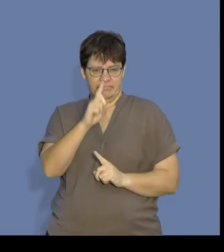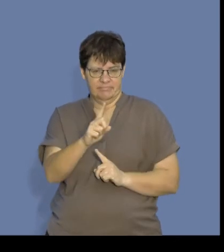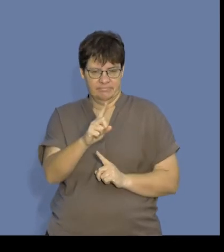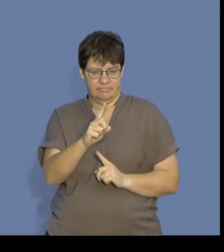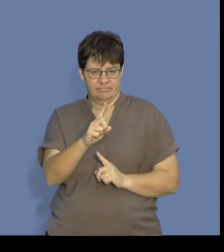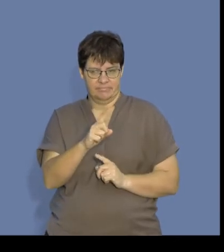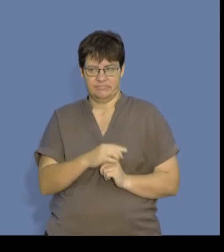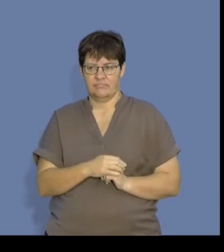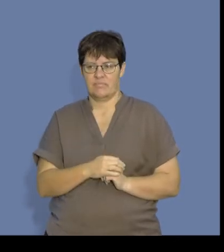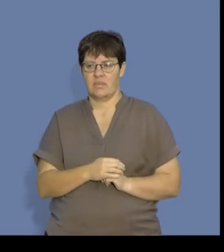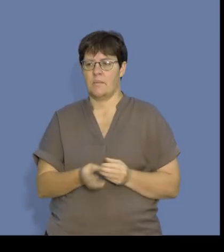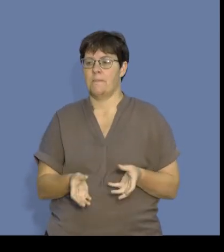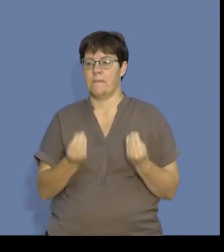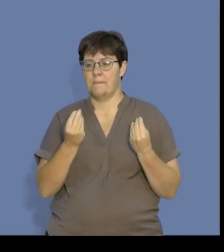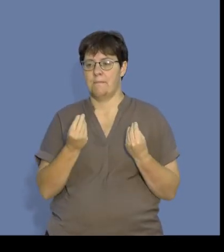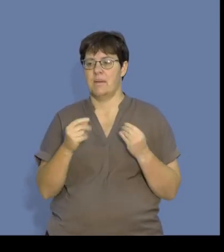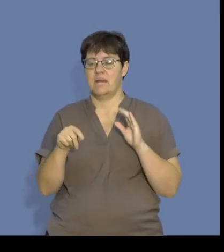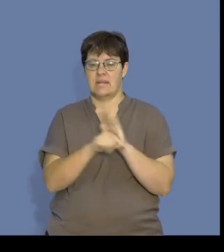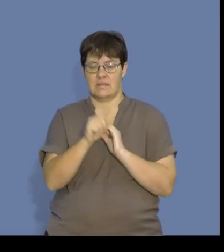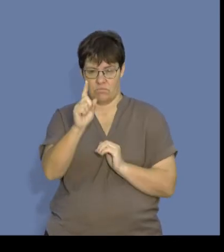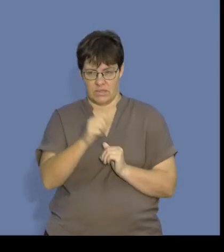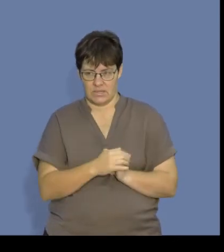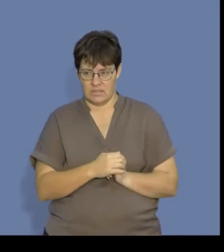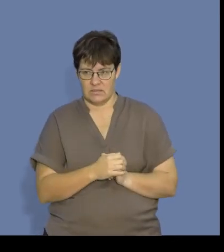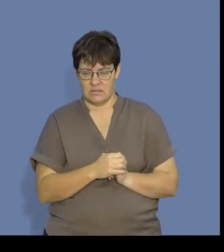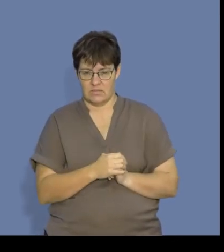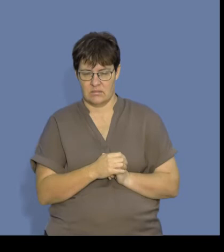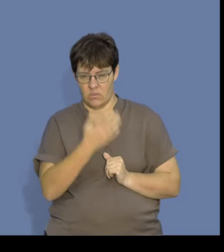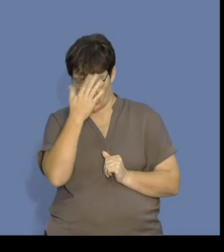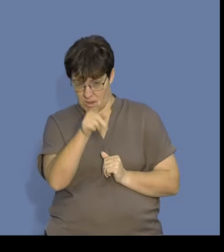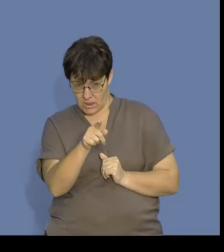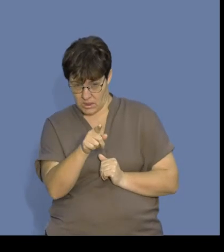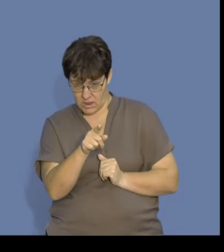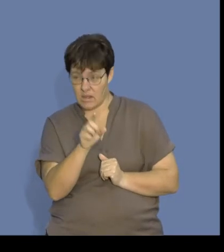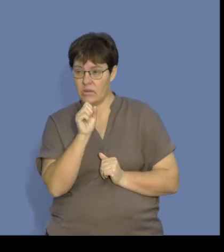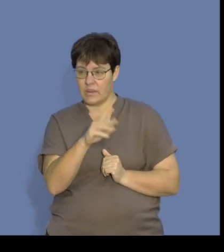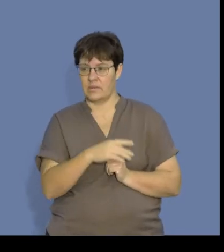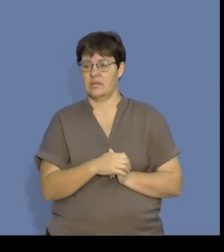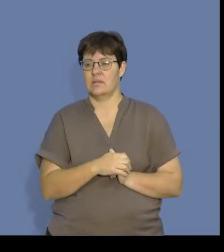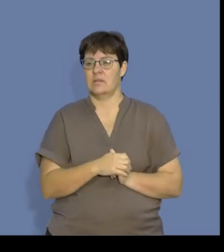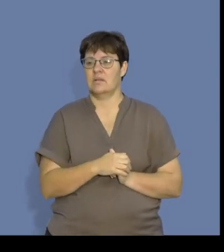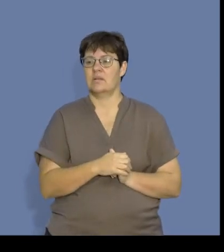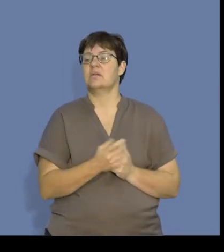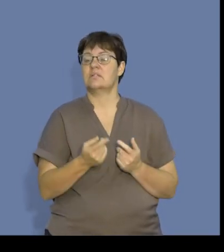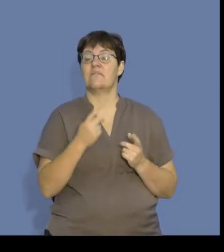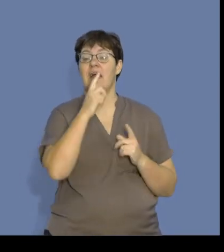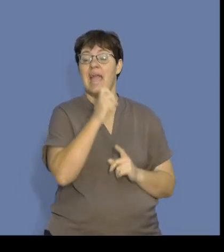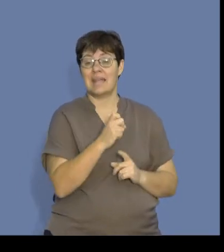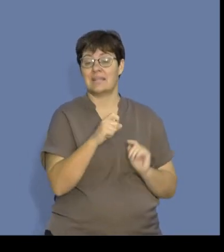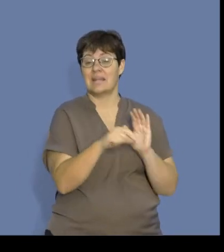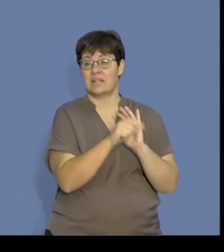1, which will give me -1, right? So you do know that. And then whenever x